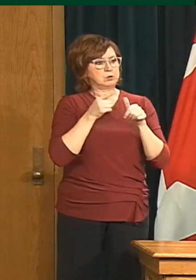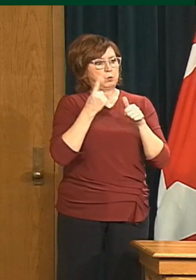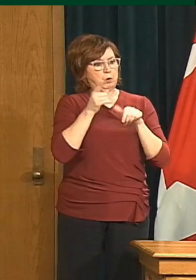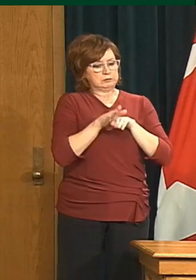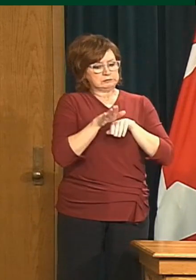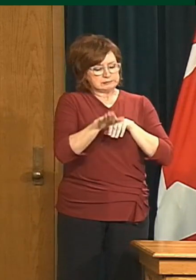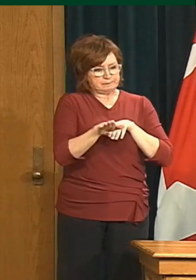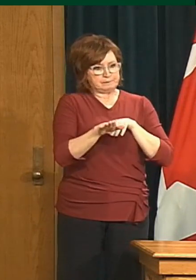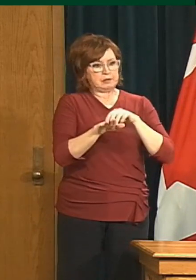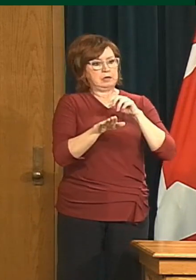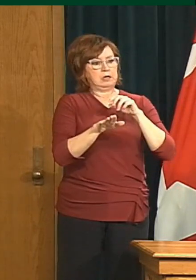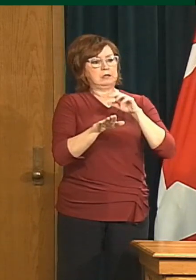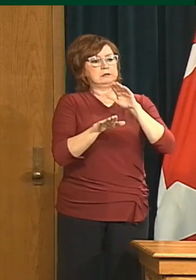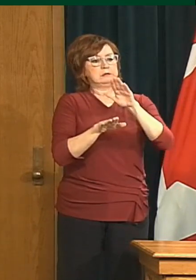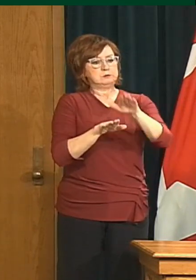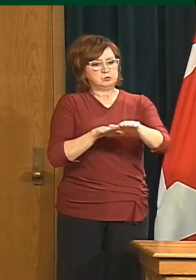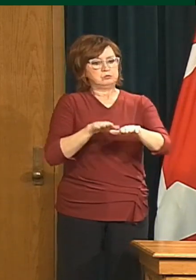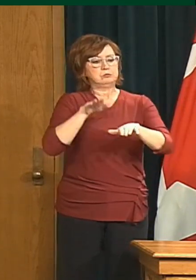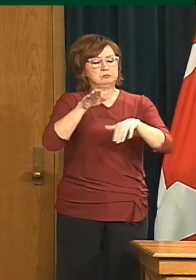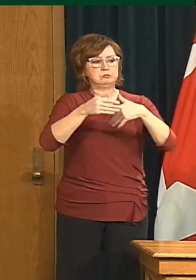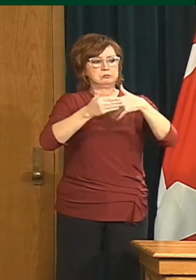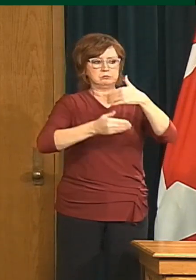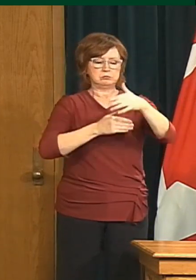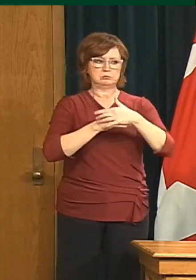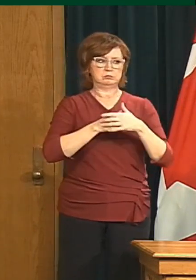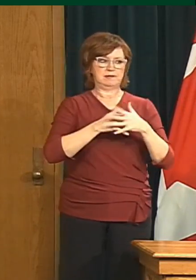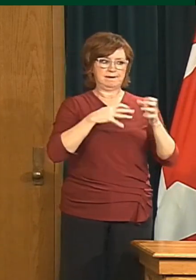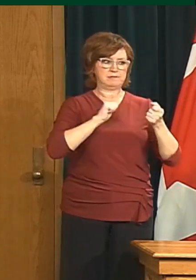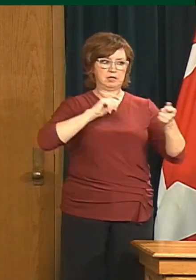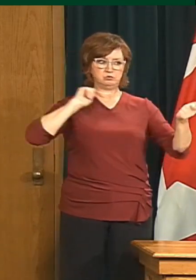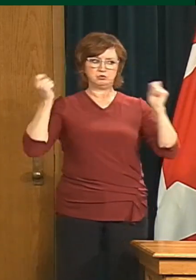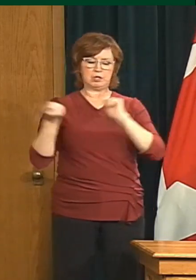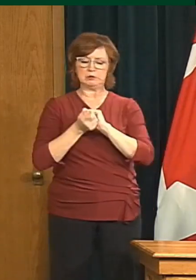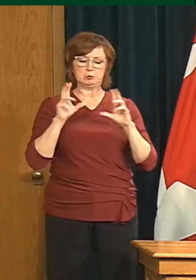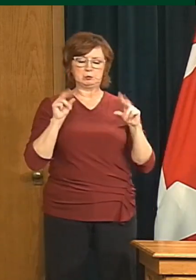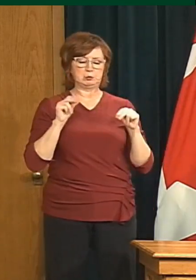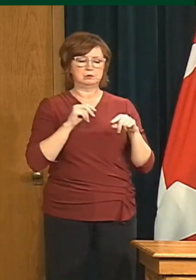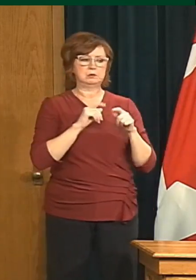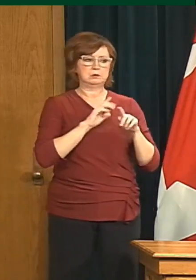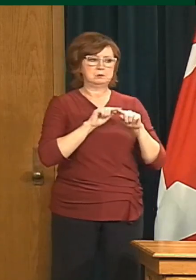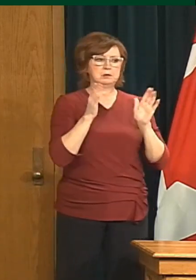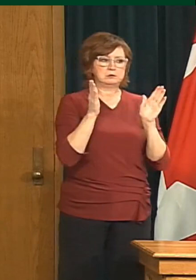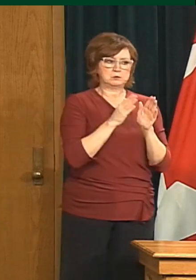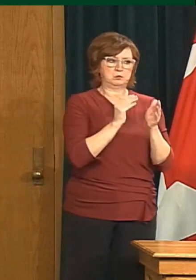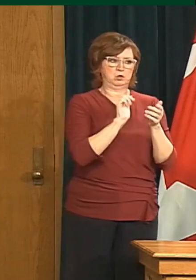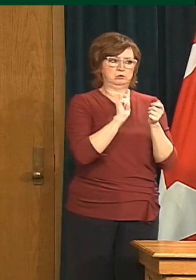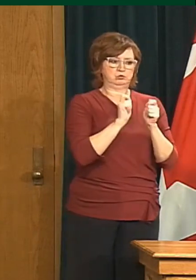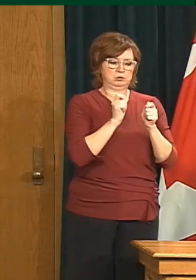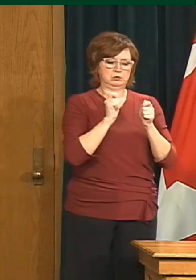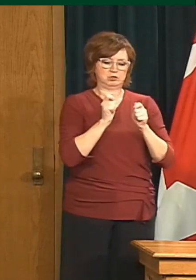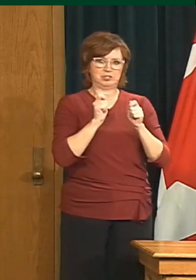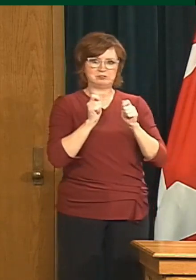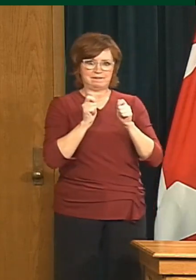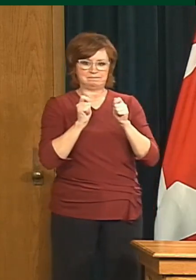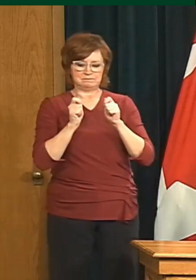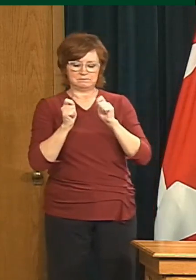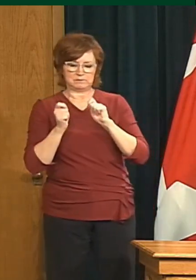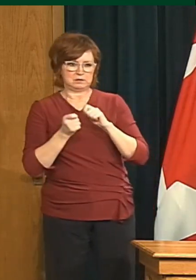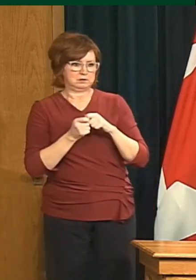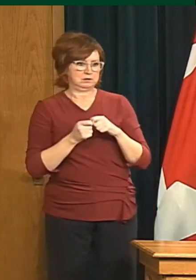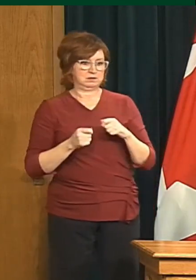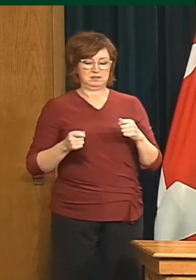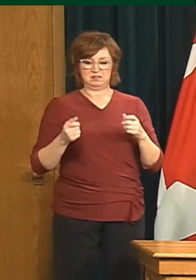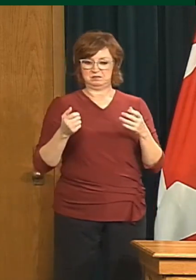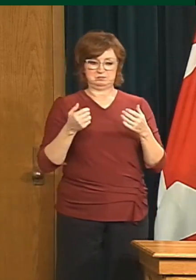economy. Listen, as we go through the next number of weeks and months, we need to, until such time there's a vaccine,